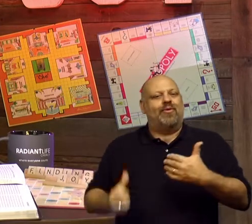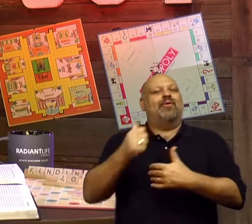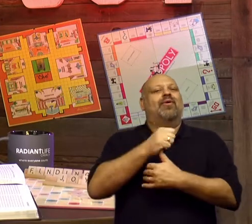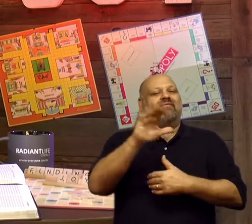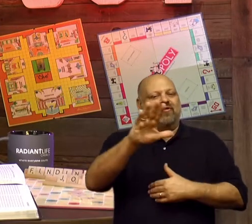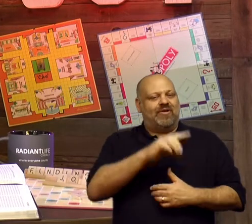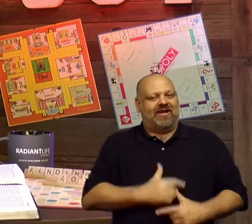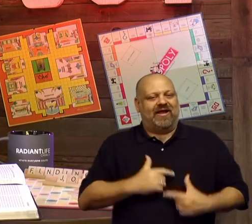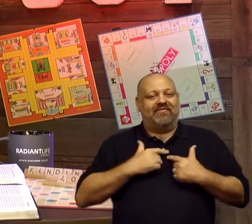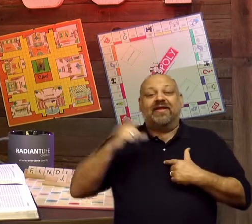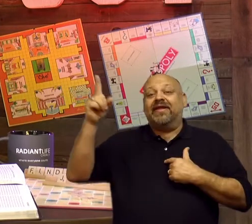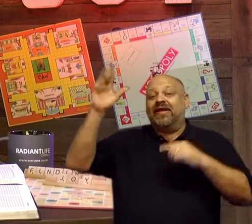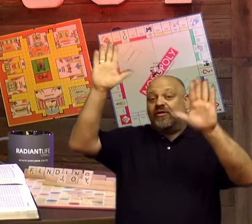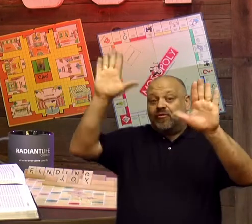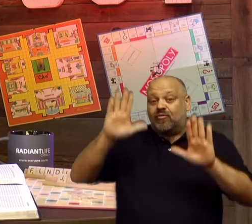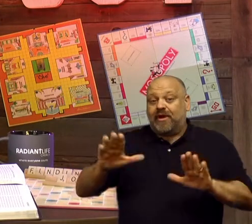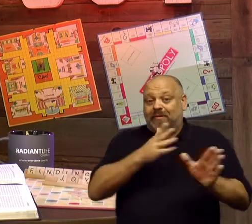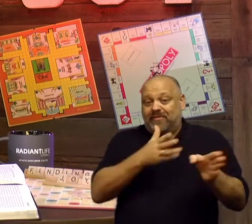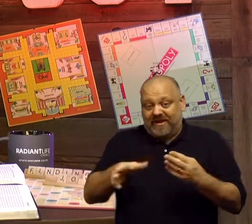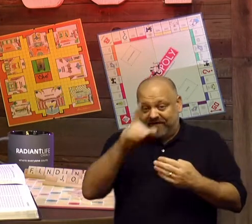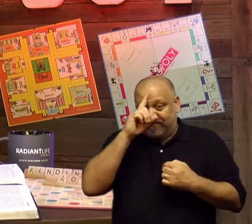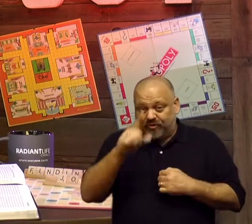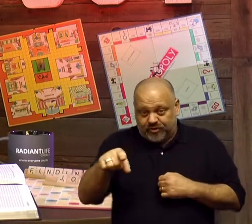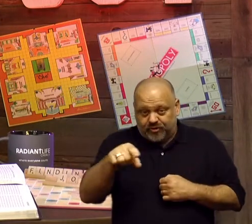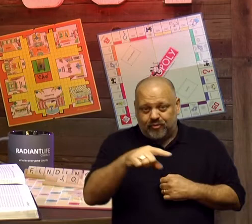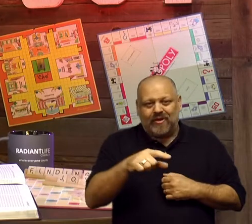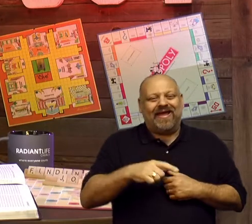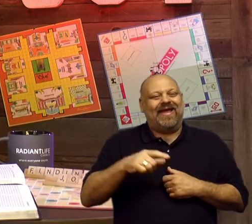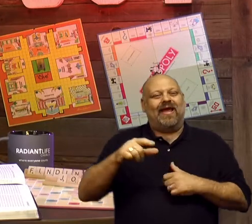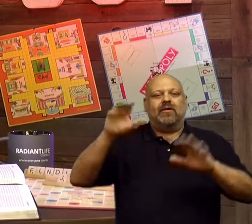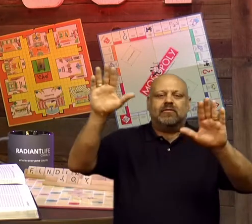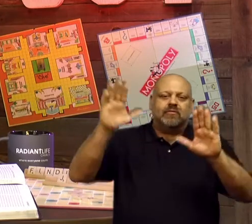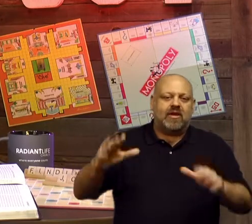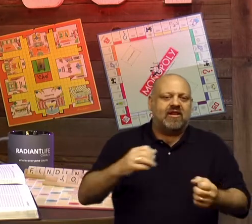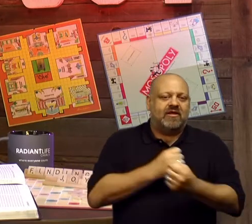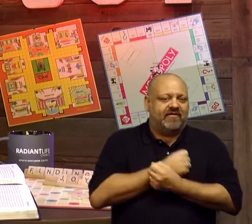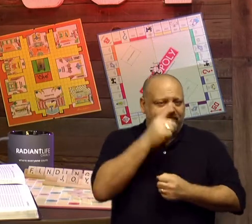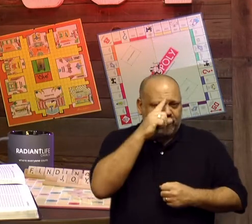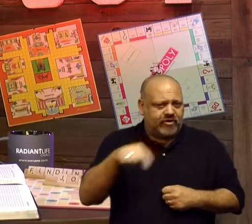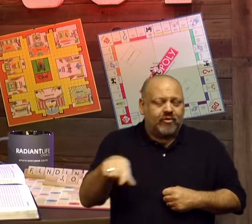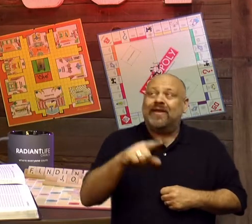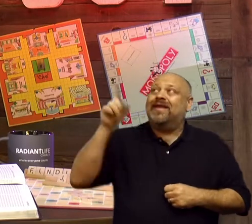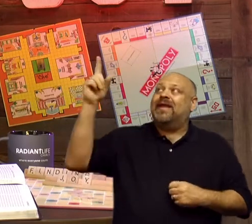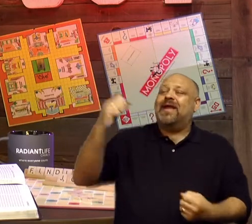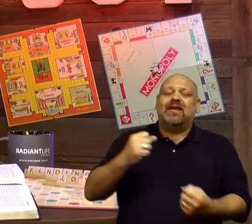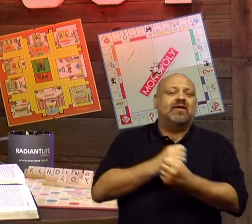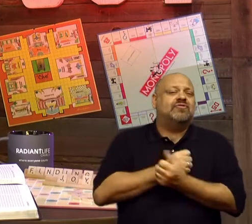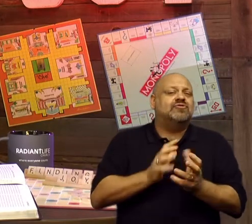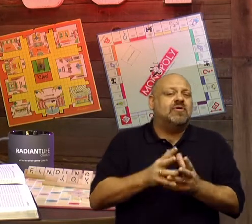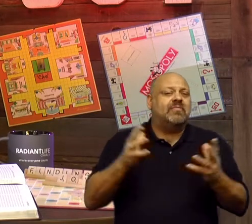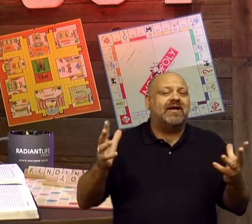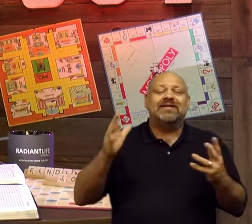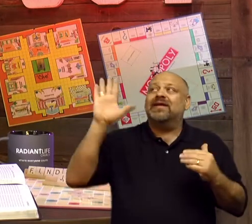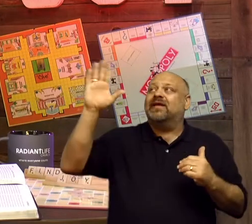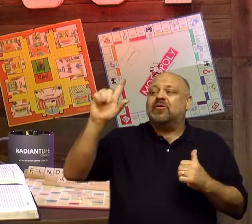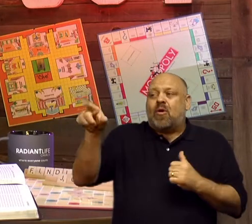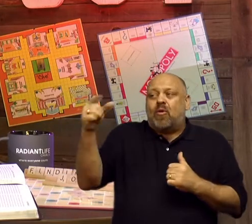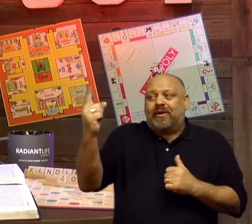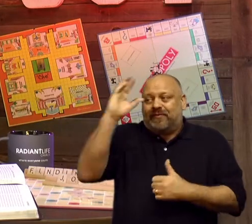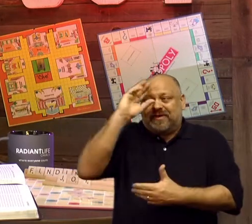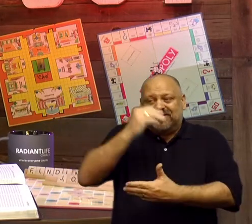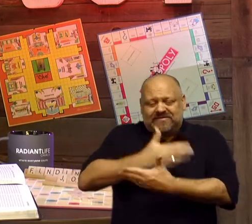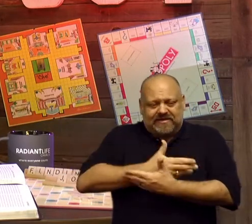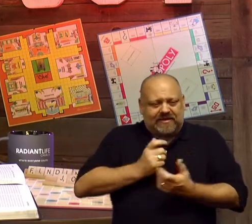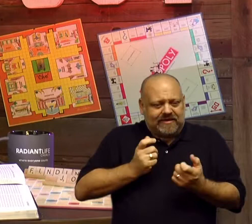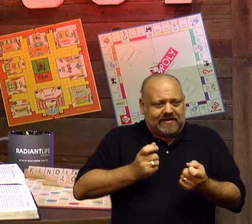He has a great plan for you and an extravagant love for you. He loves you so much that he gave